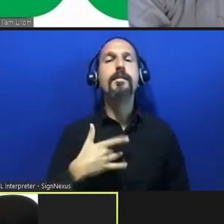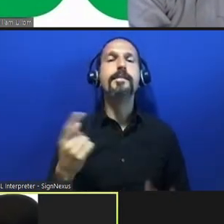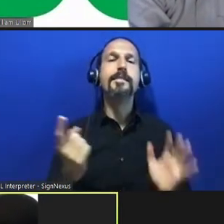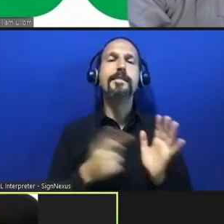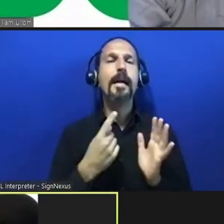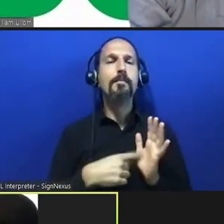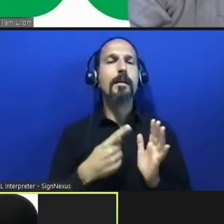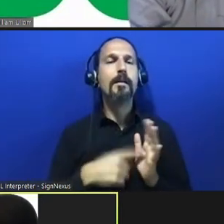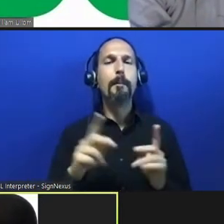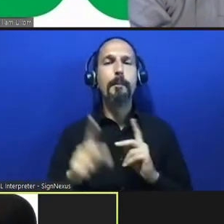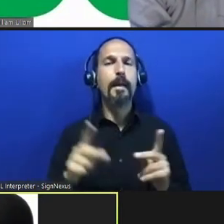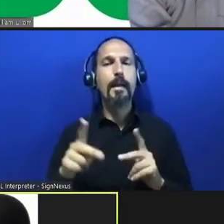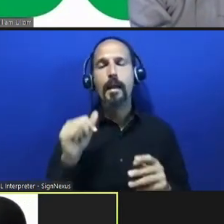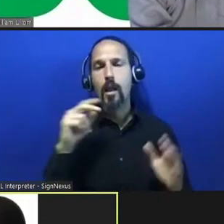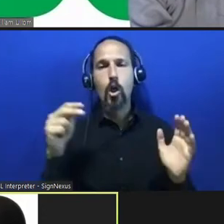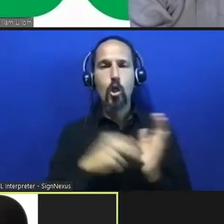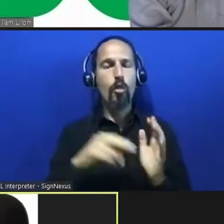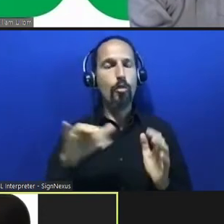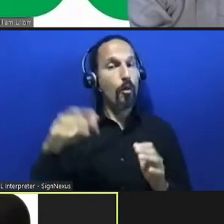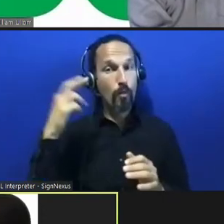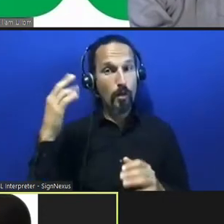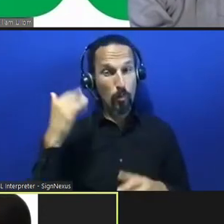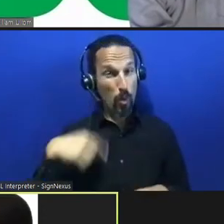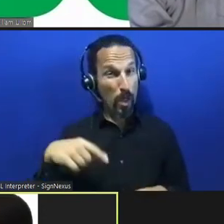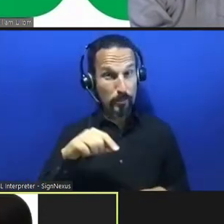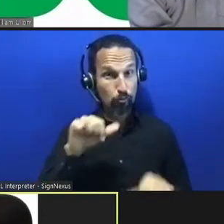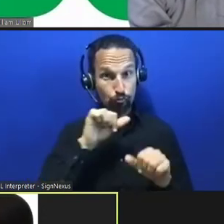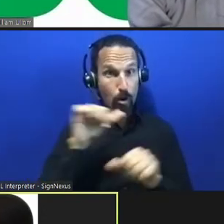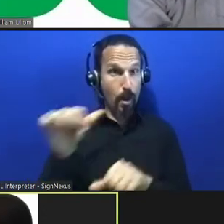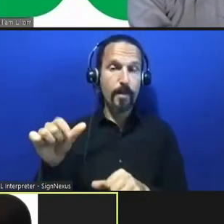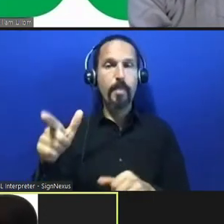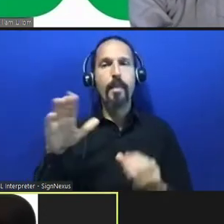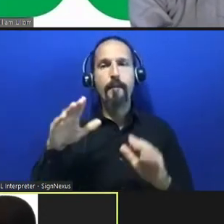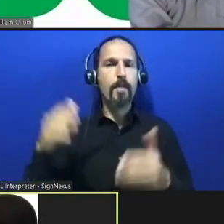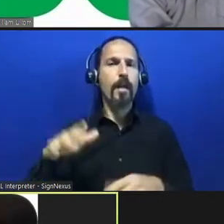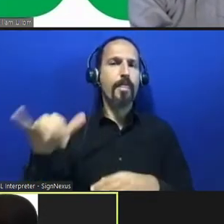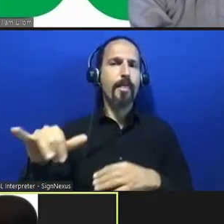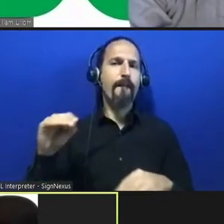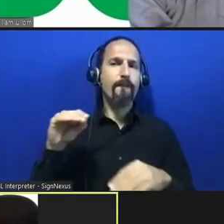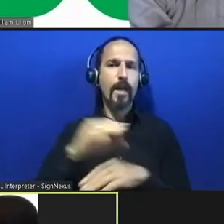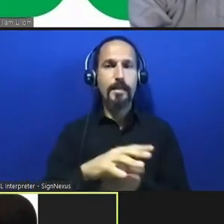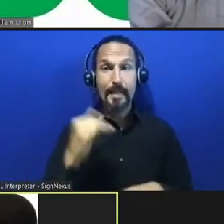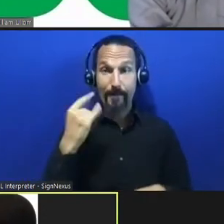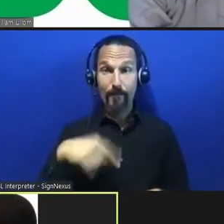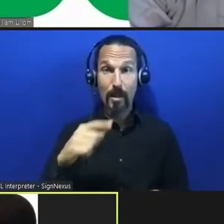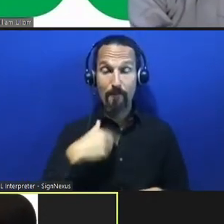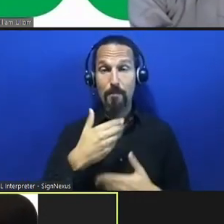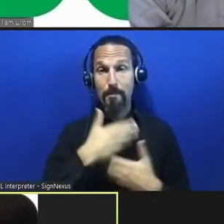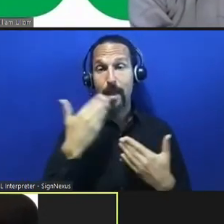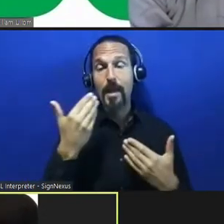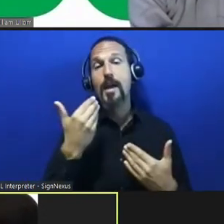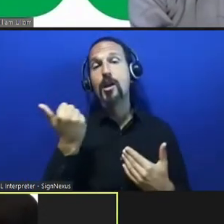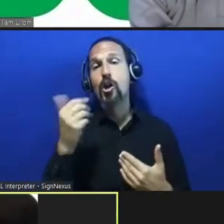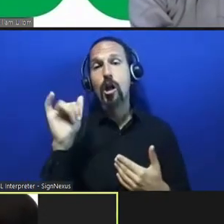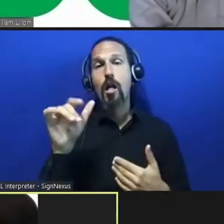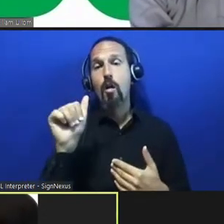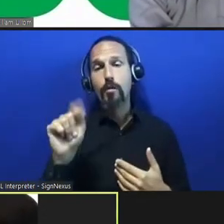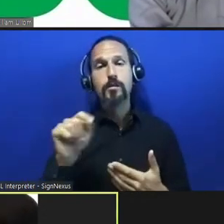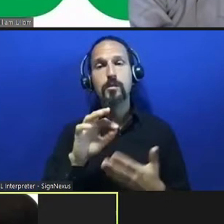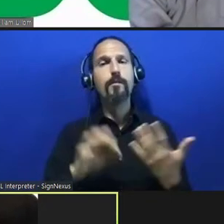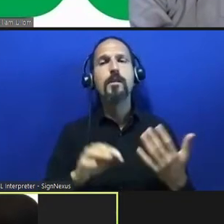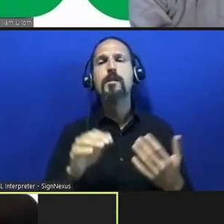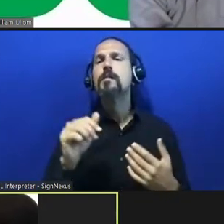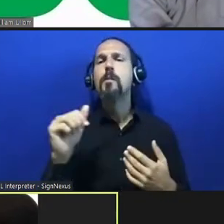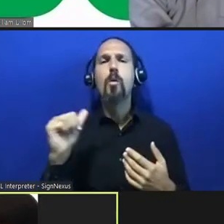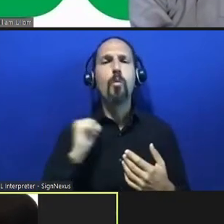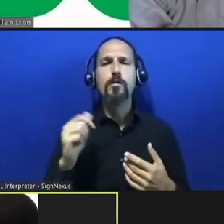people do not look at the causes to why we drive and rather focus on the effects if we had better viable Alternatives we wouldn't have to drive